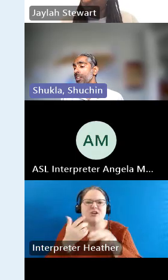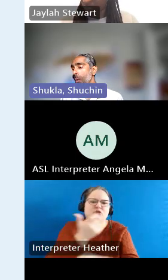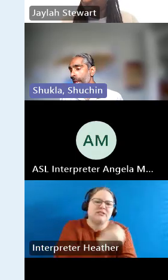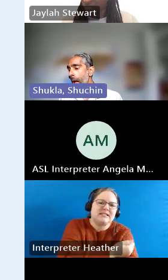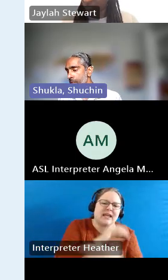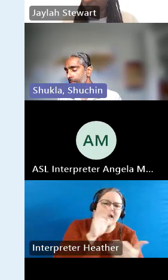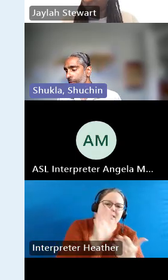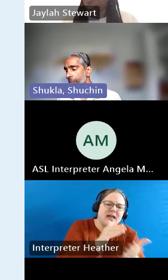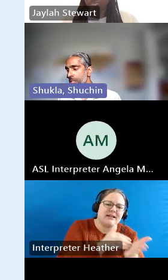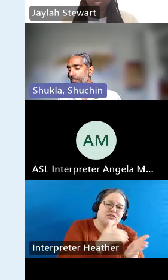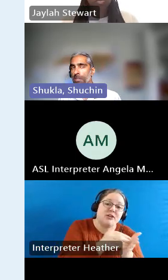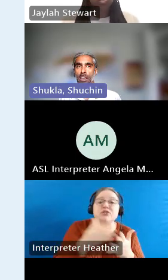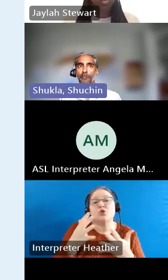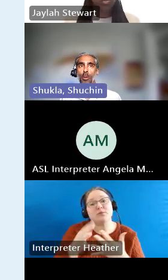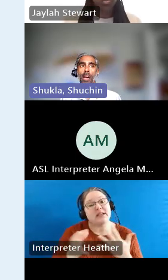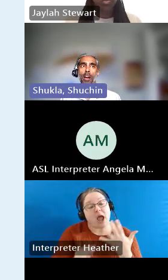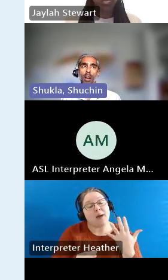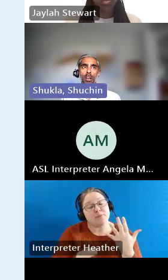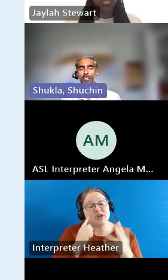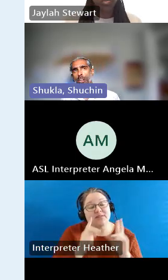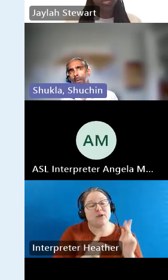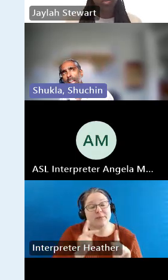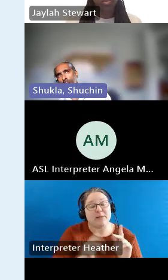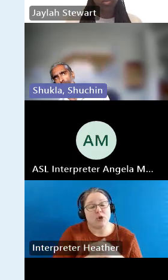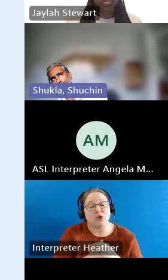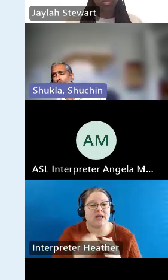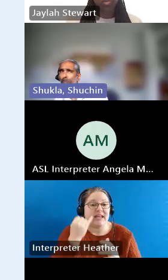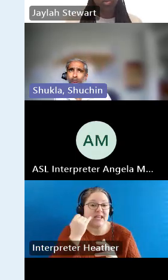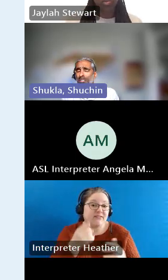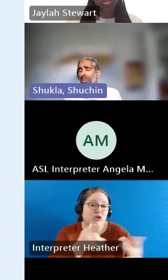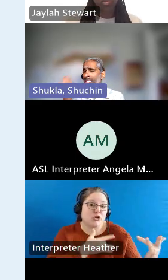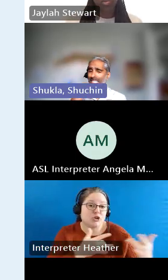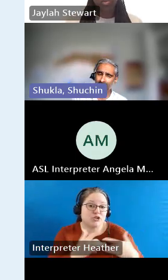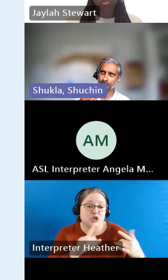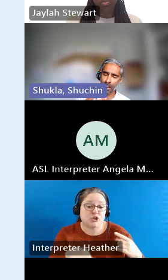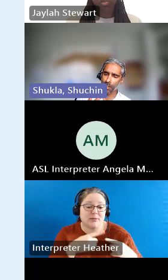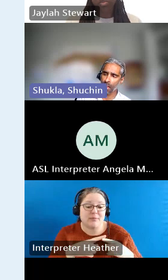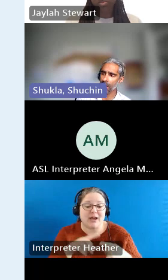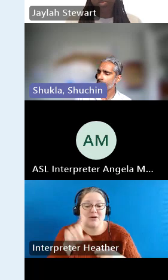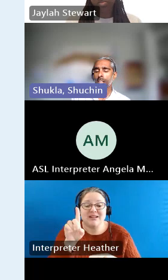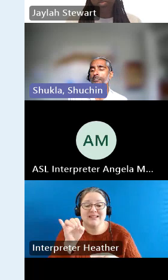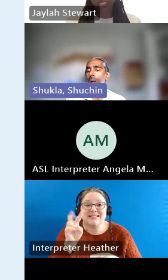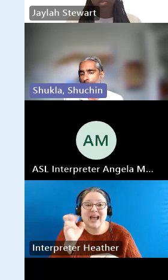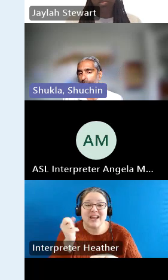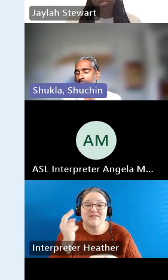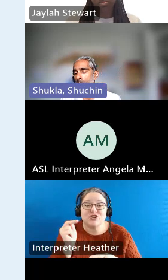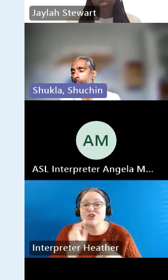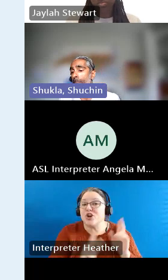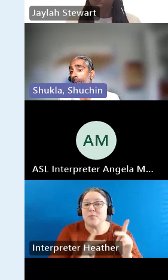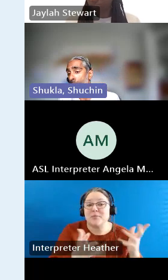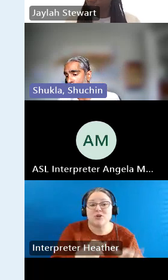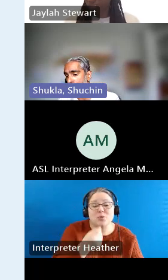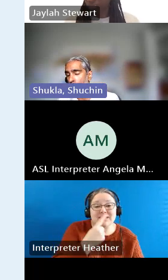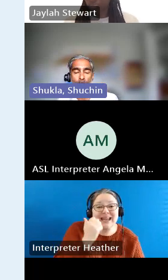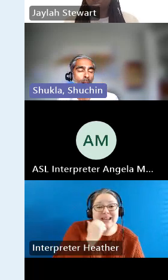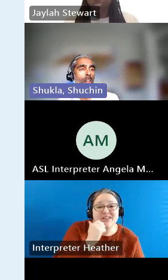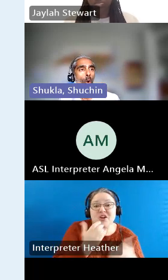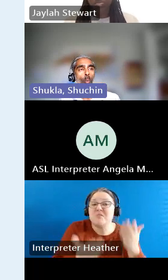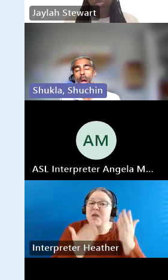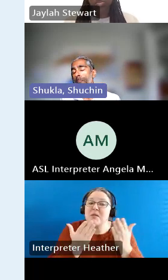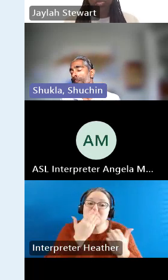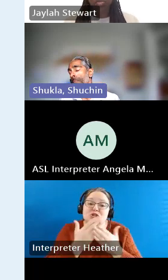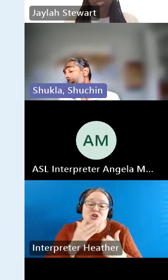So it is a great option for folks, particularly if you're concerned about diversion or people just don't like to take something every day. It's a variety of reasons why it might be good for